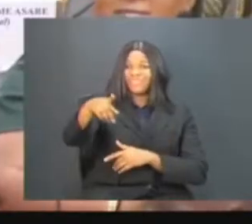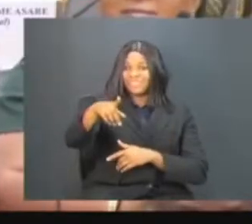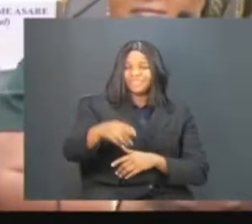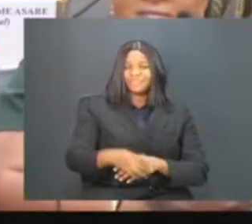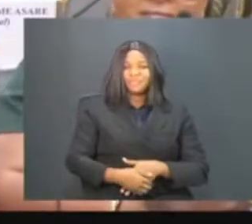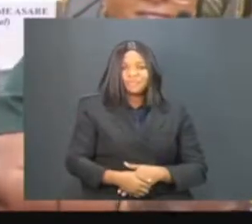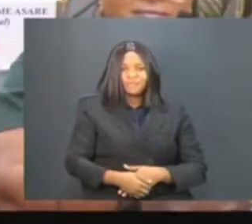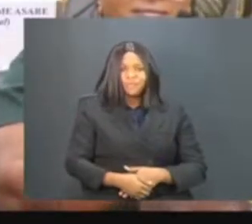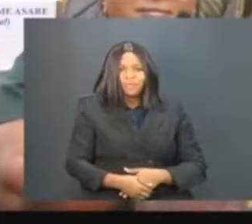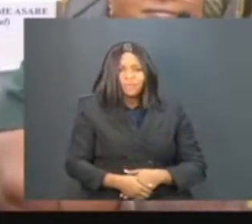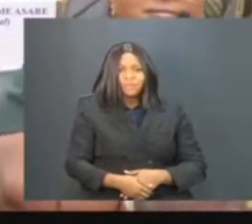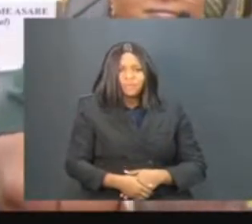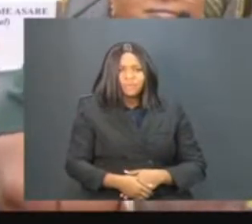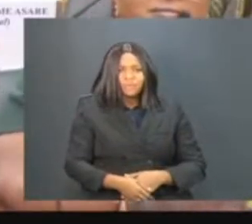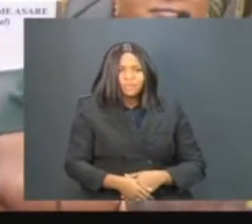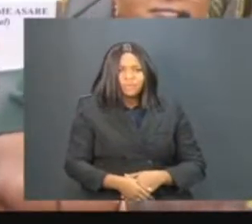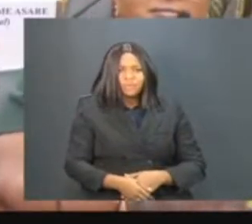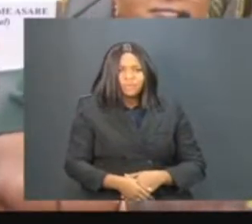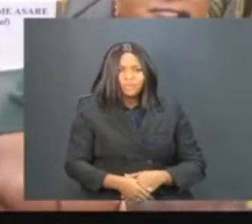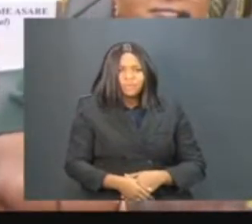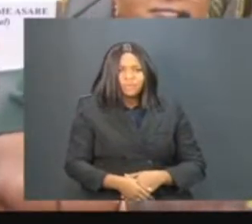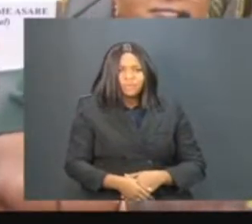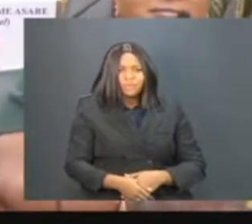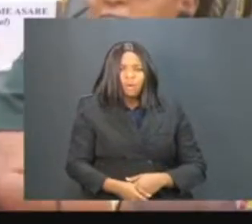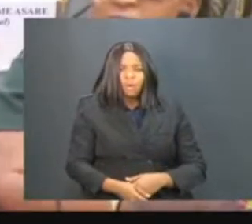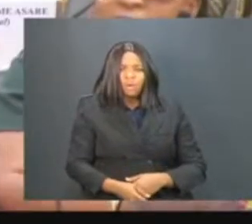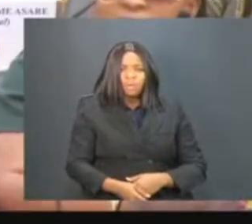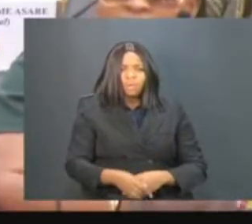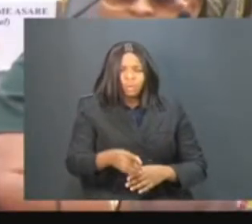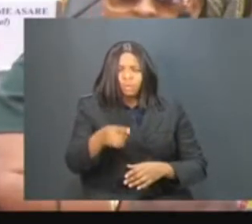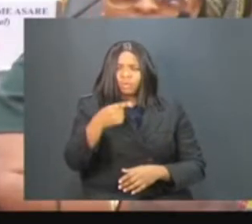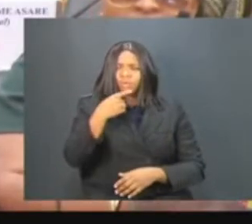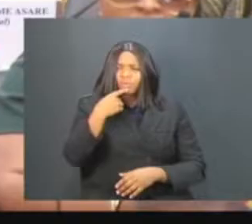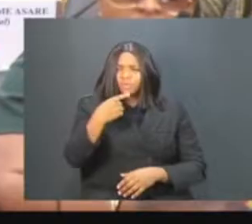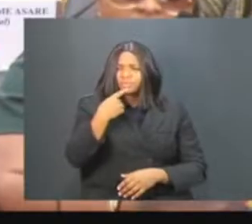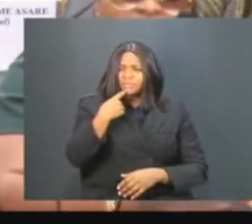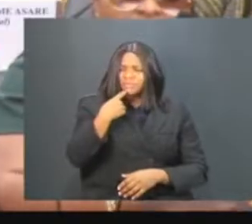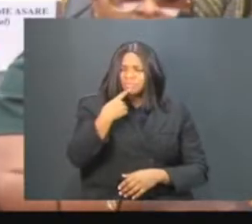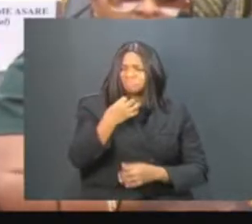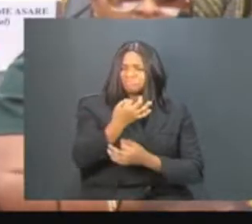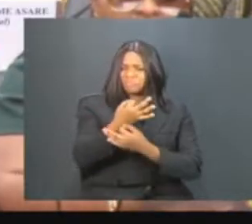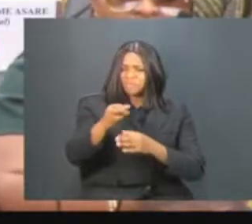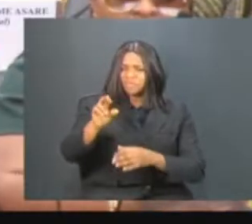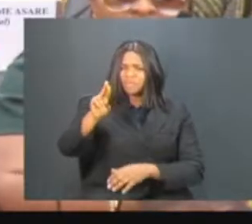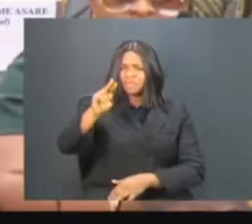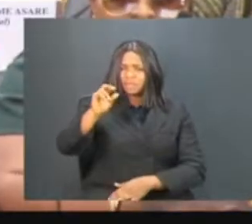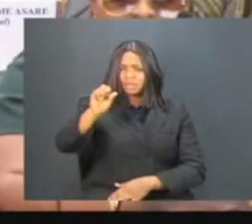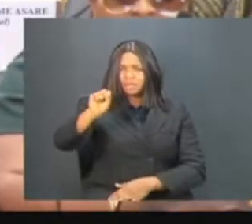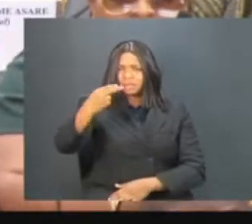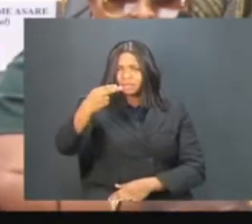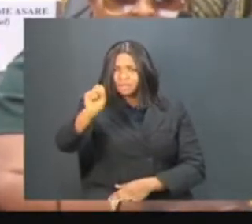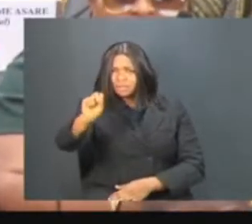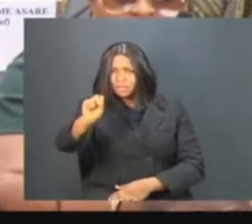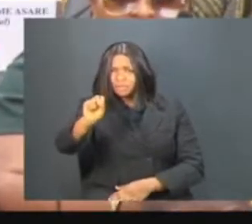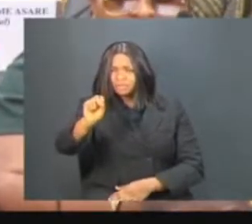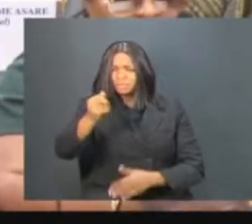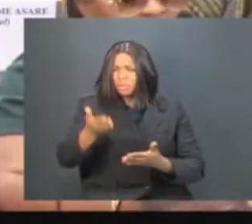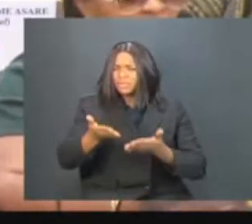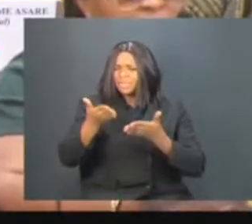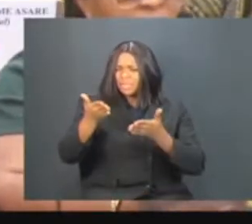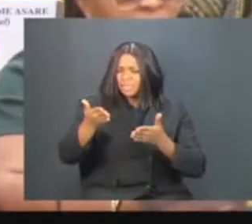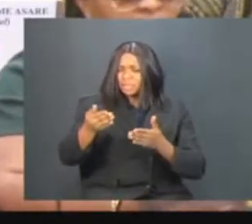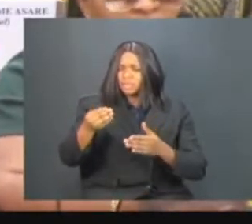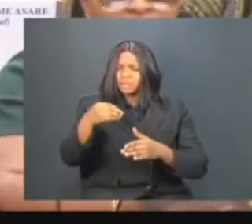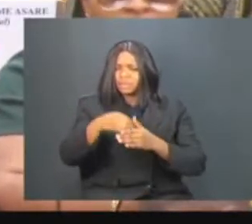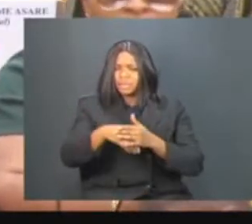made reference to the free senior high school and suggesting that within 3